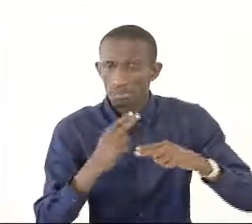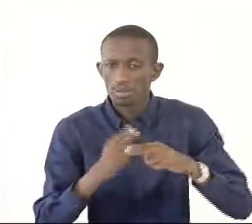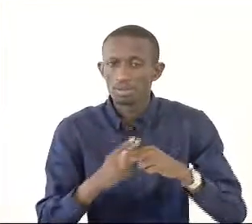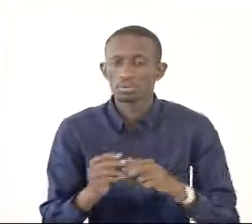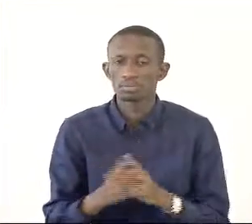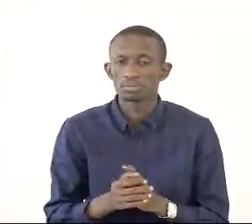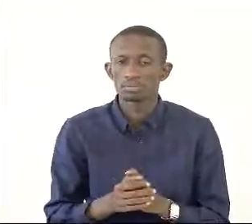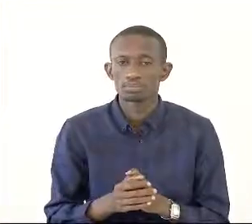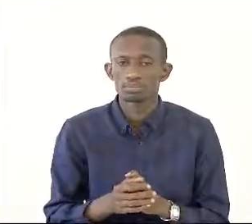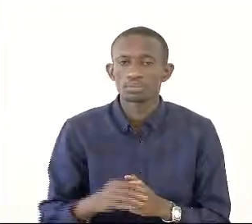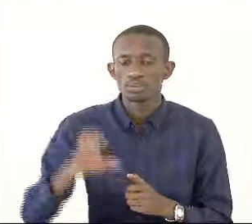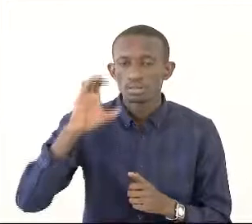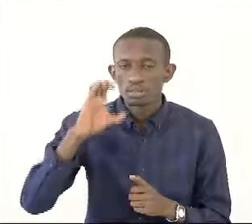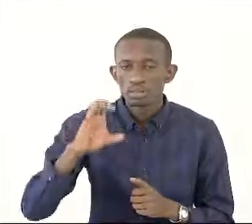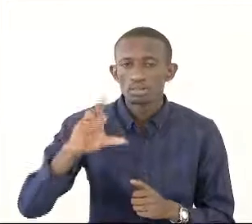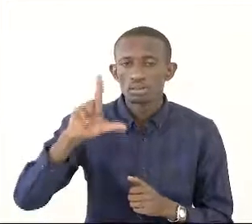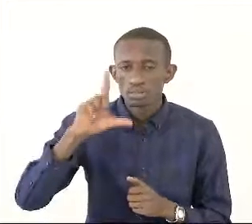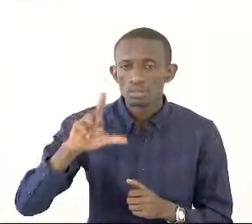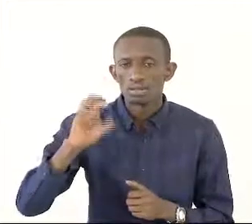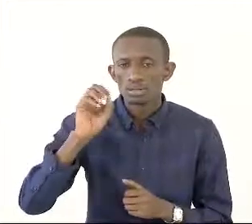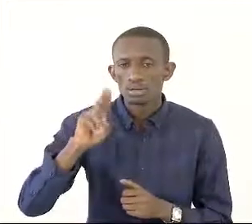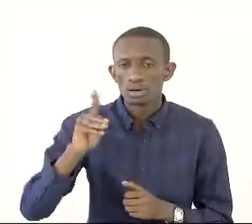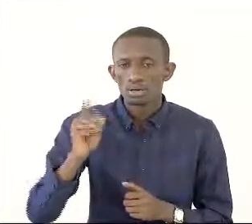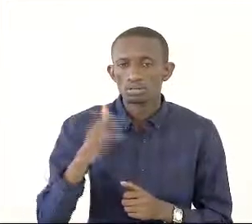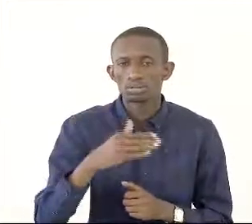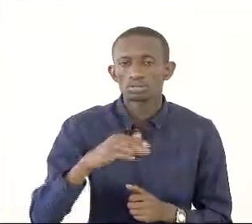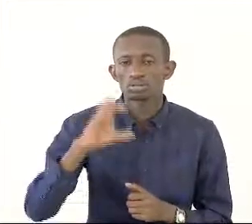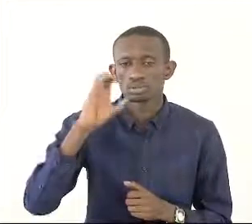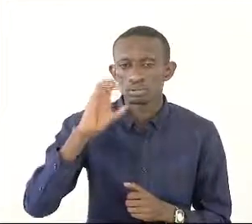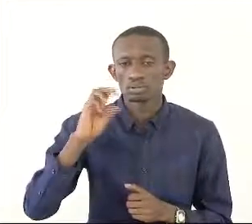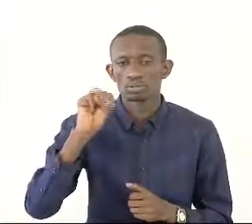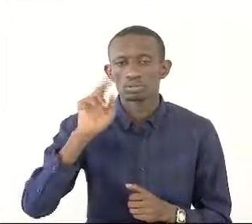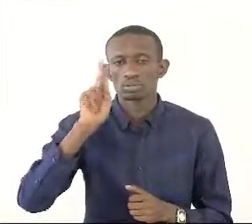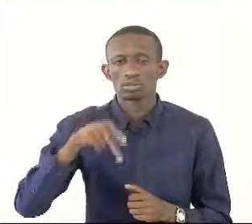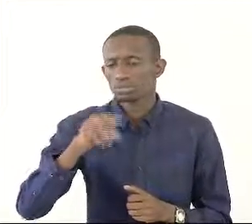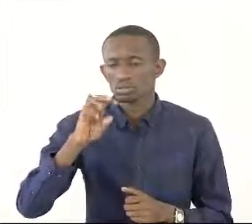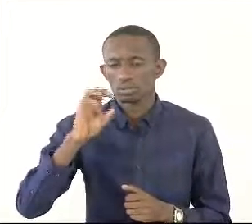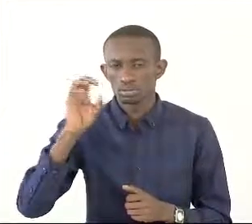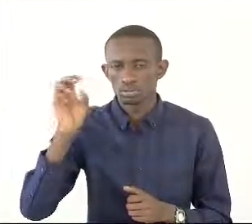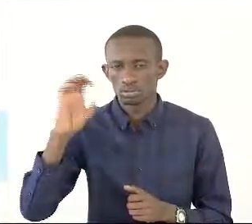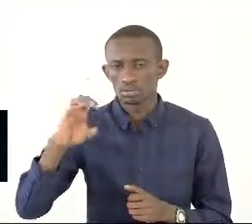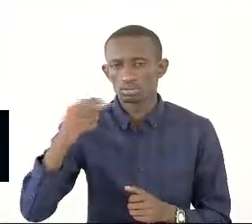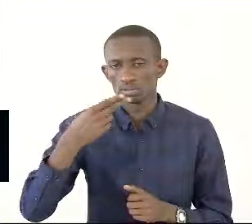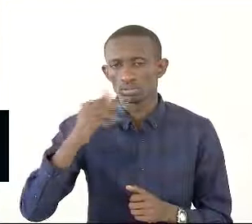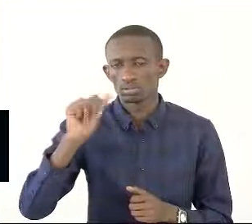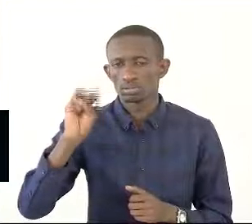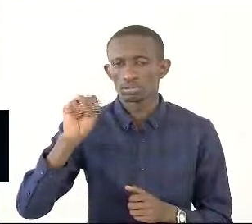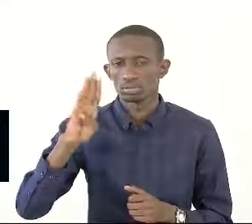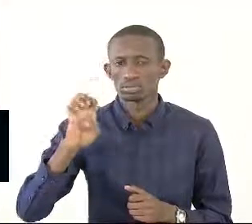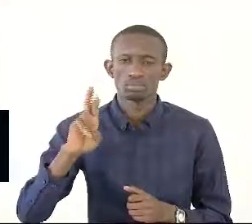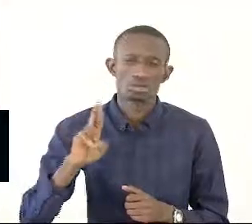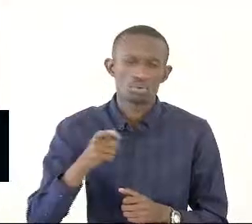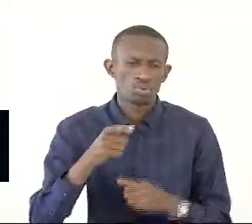going now to explain. The last chamber, there are many, but I hope you can try